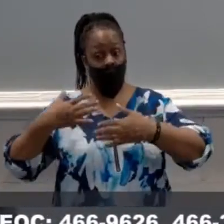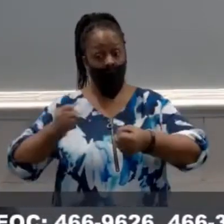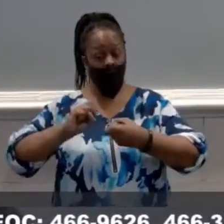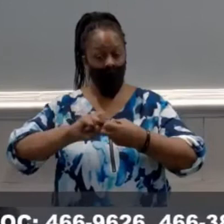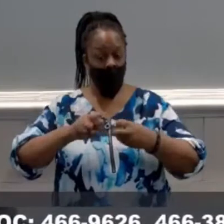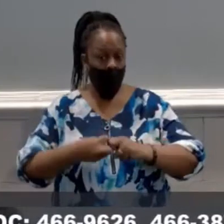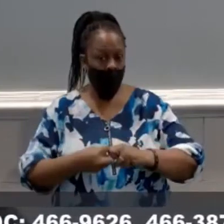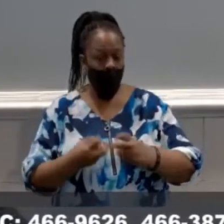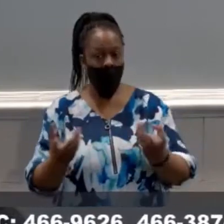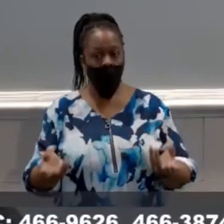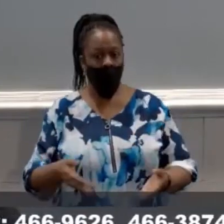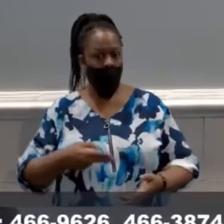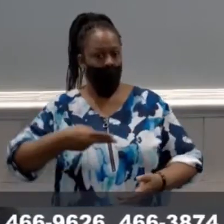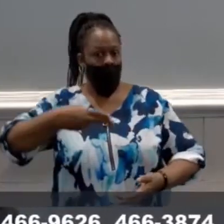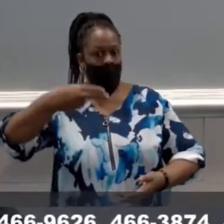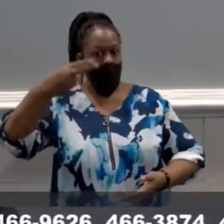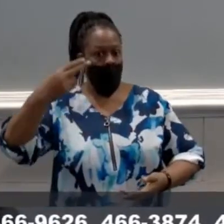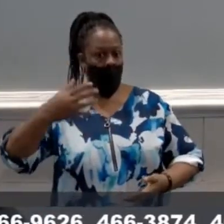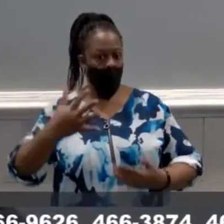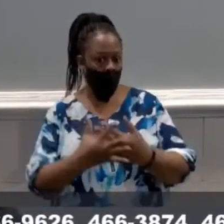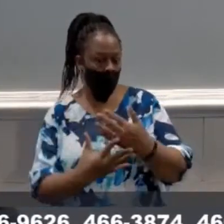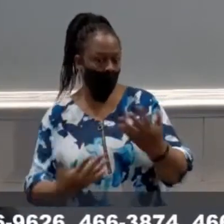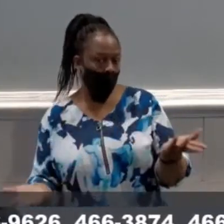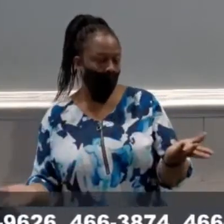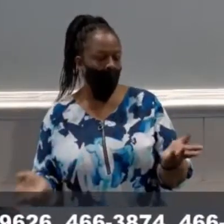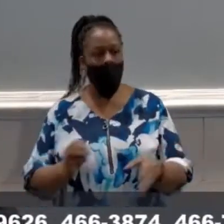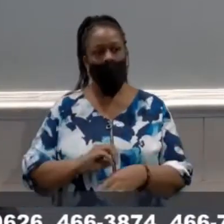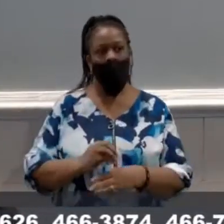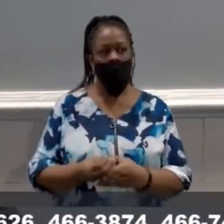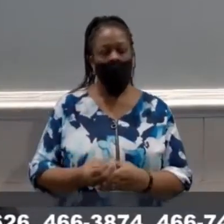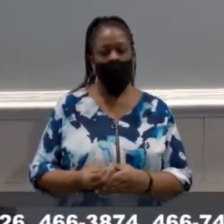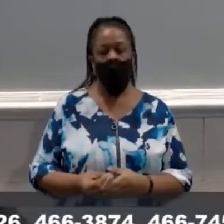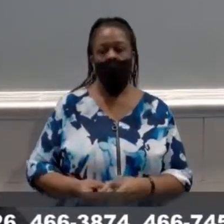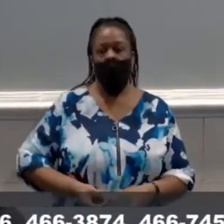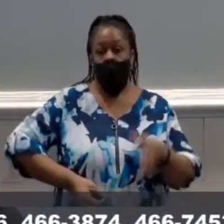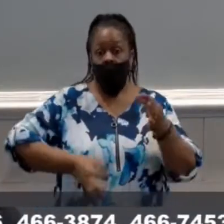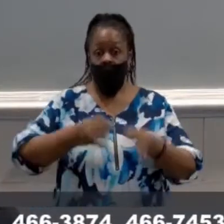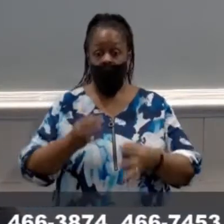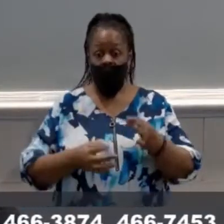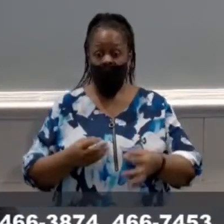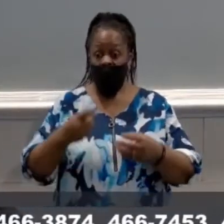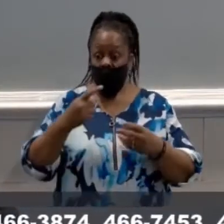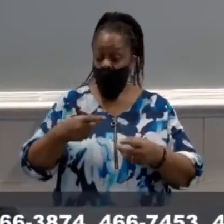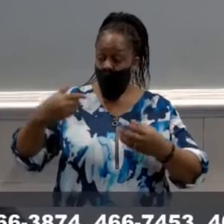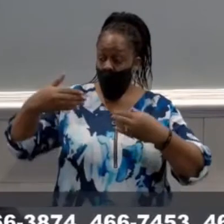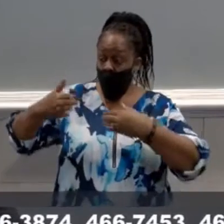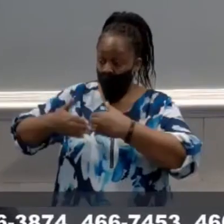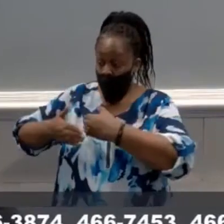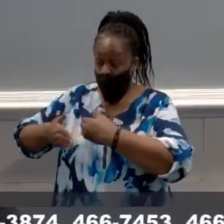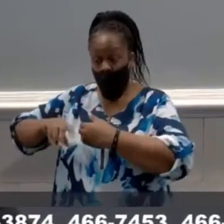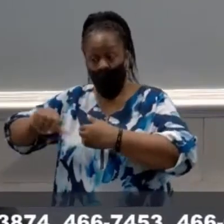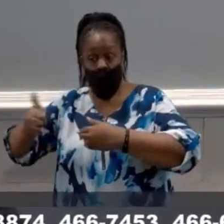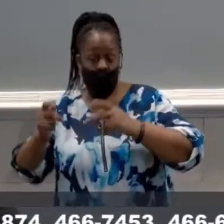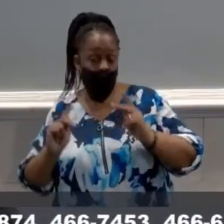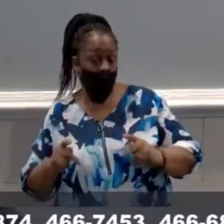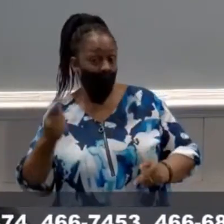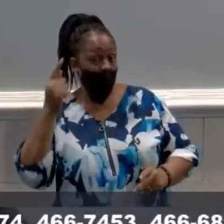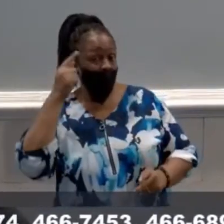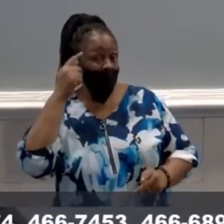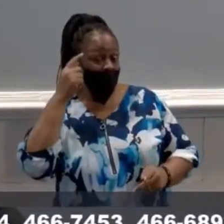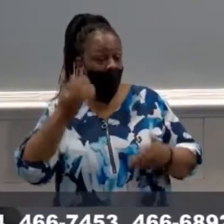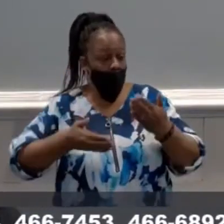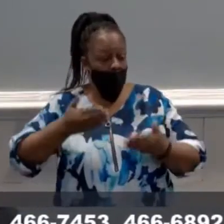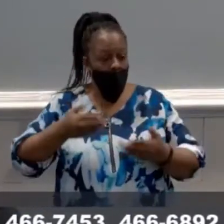conditions? Have you made contact with anybody who is suspected of having COVID? Have you been tested